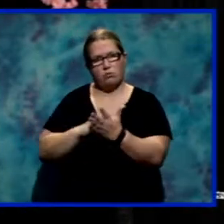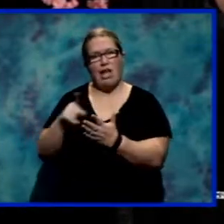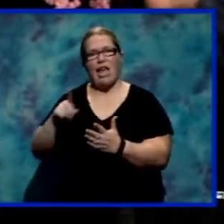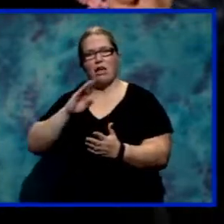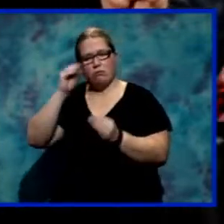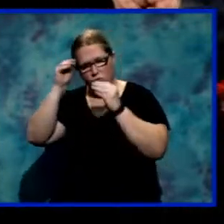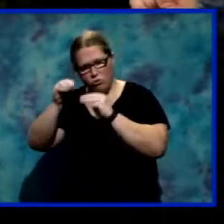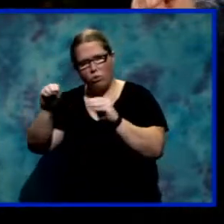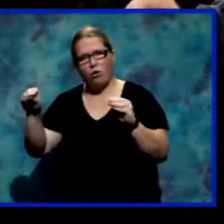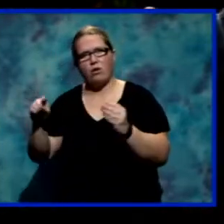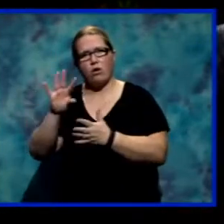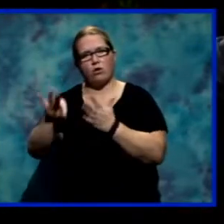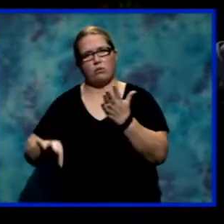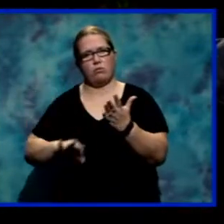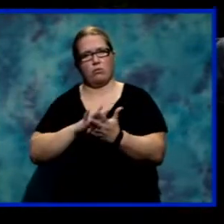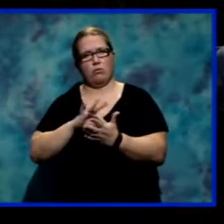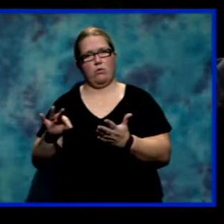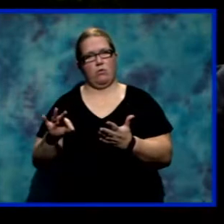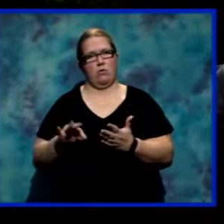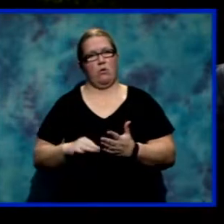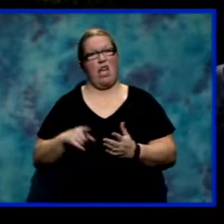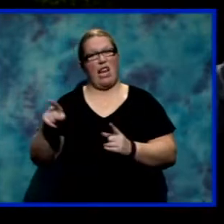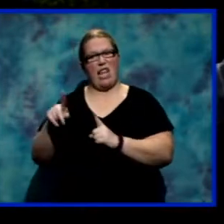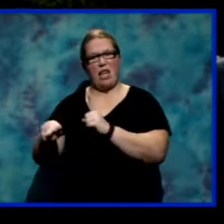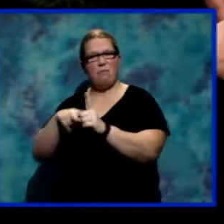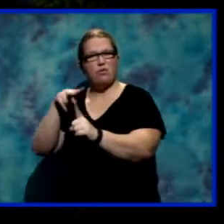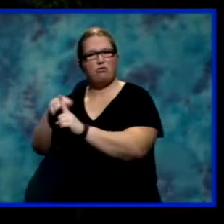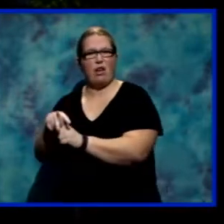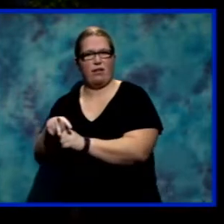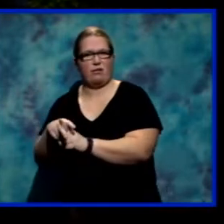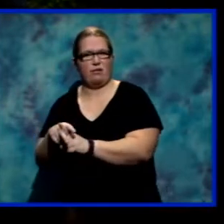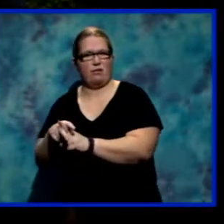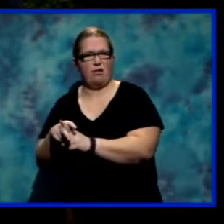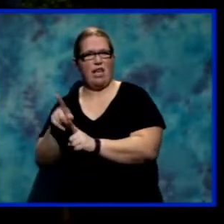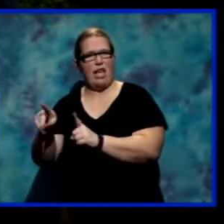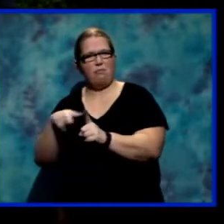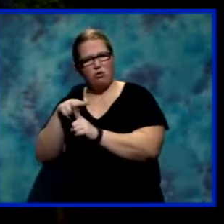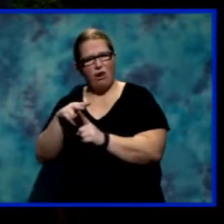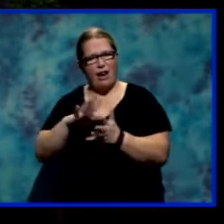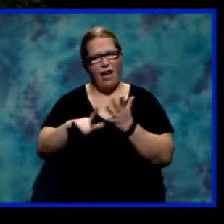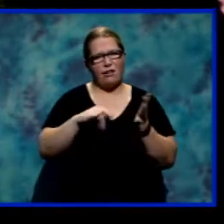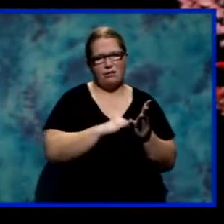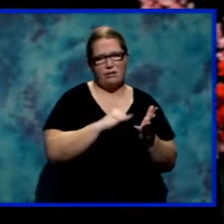it, and he betrayed the Reformation, he betrayed Huss,